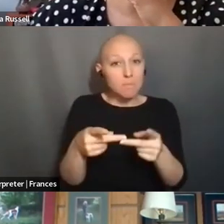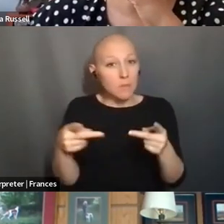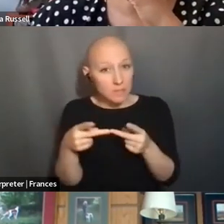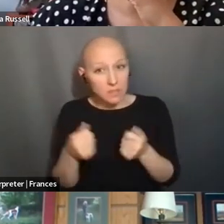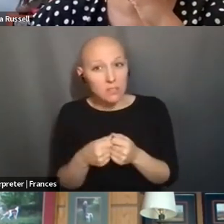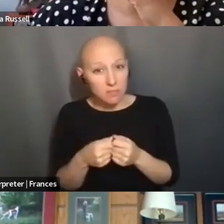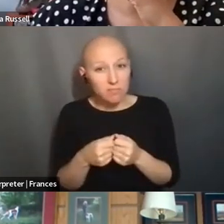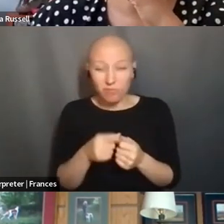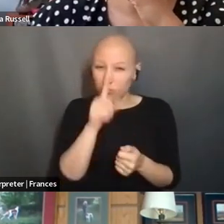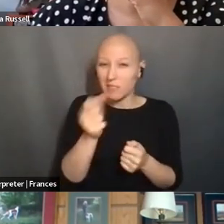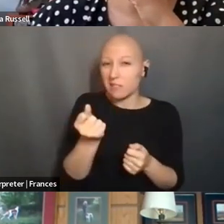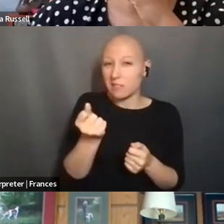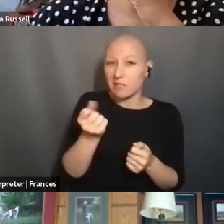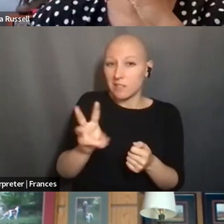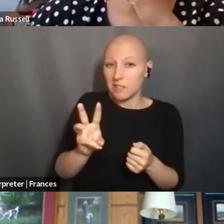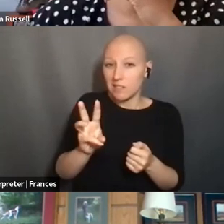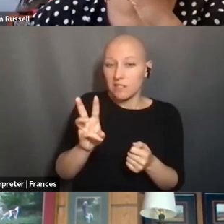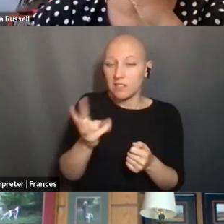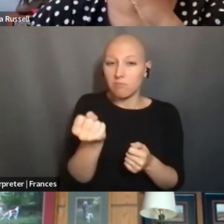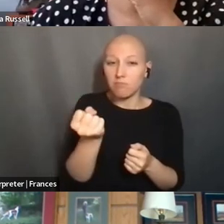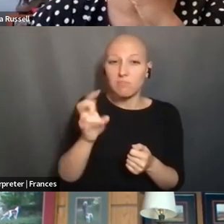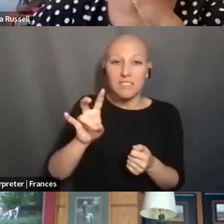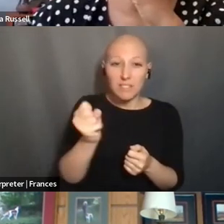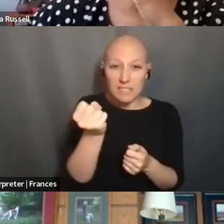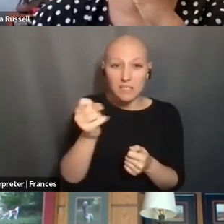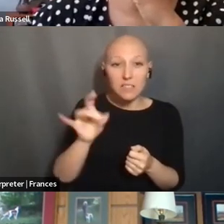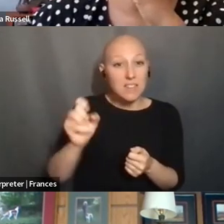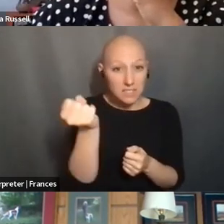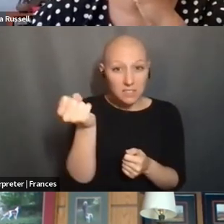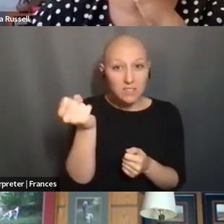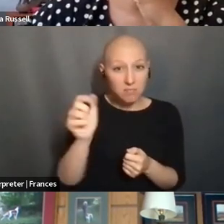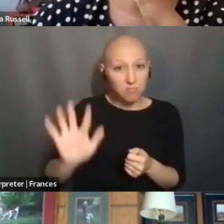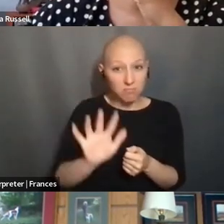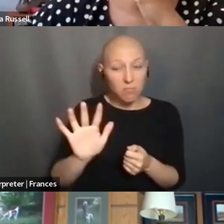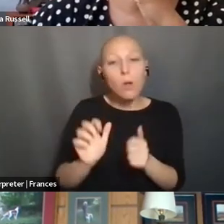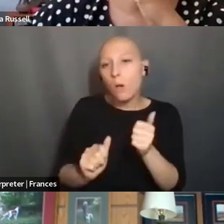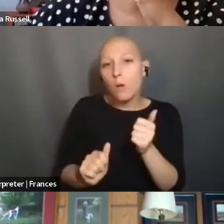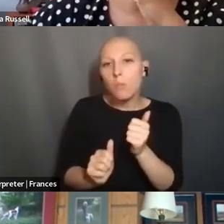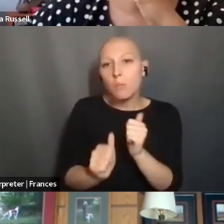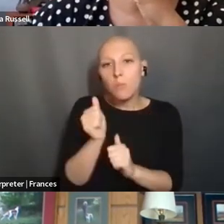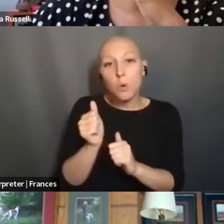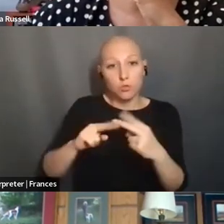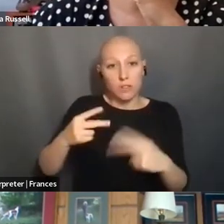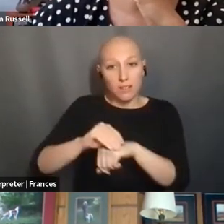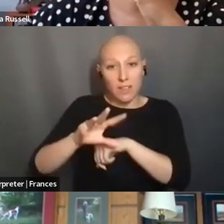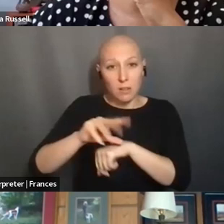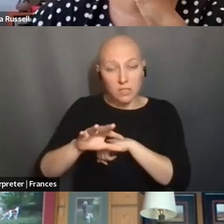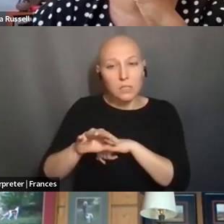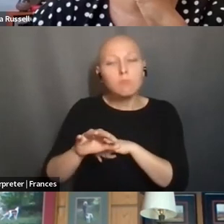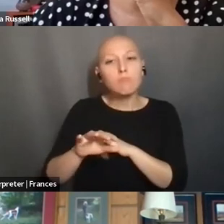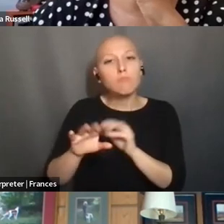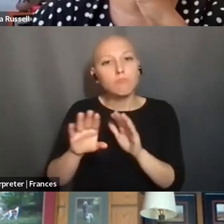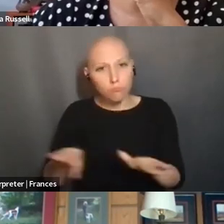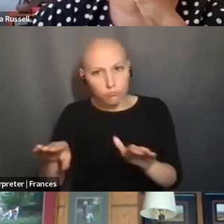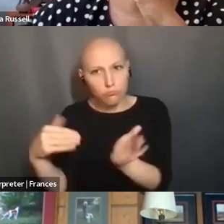and 80s, when most genetic counseling was in the reproductive and pediatric domain. Yet things changed